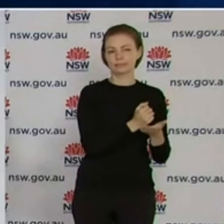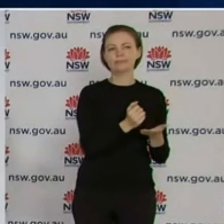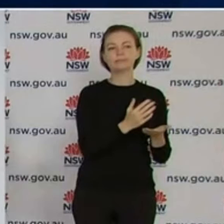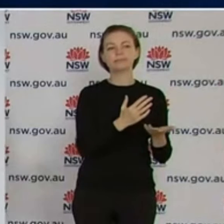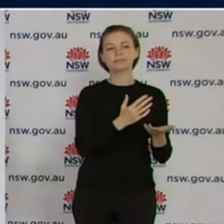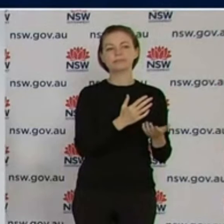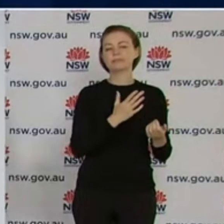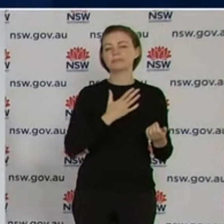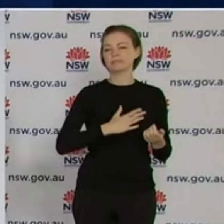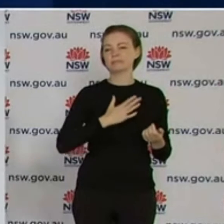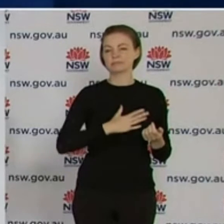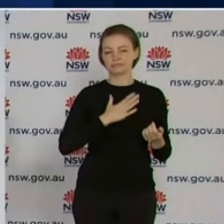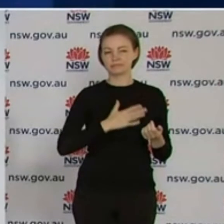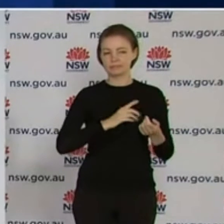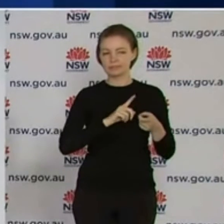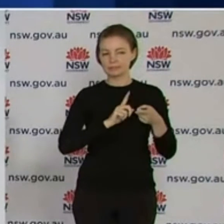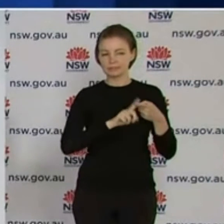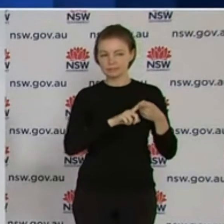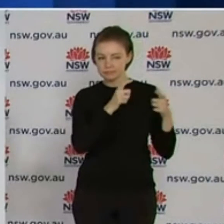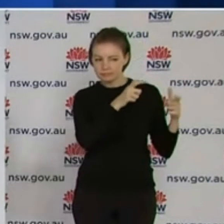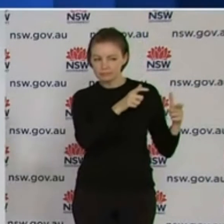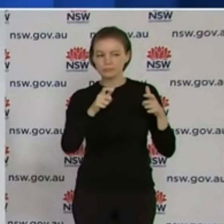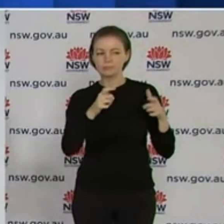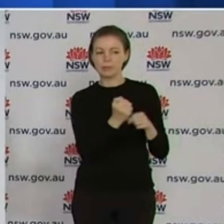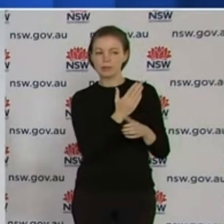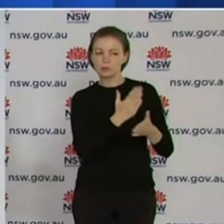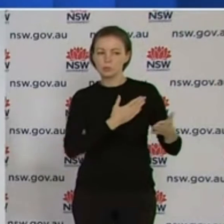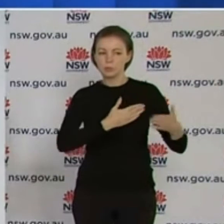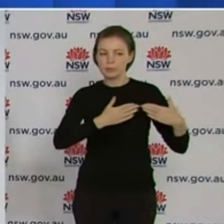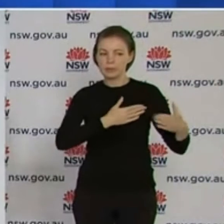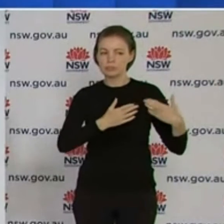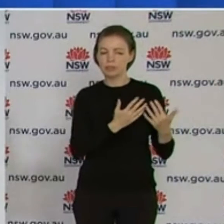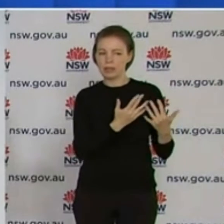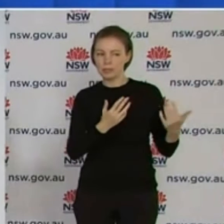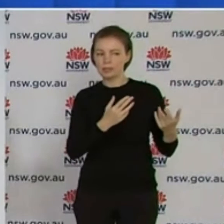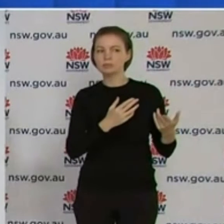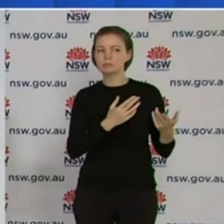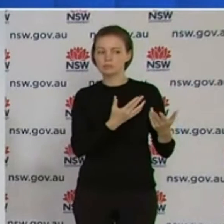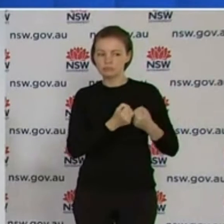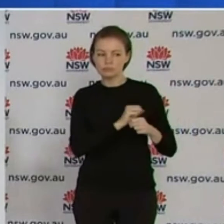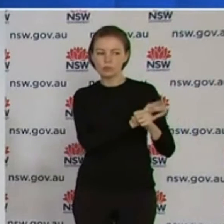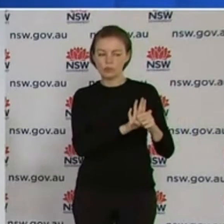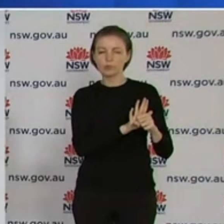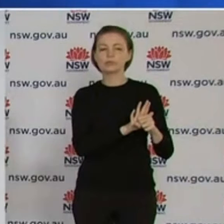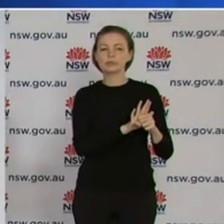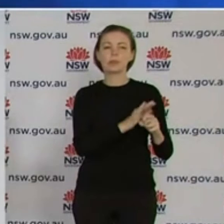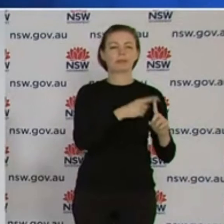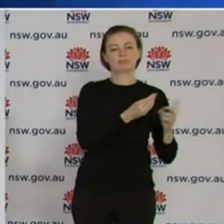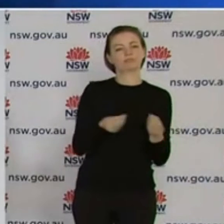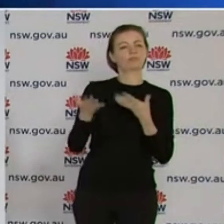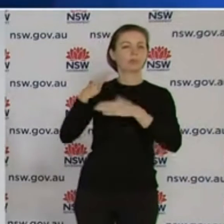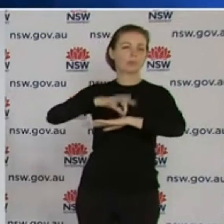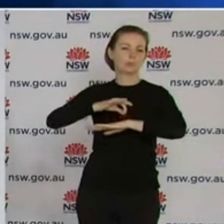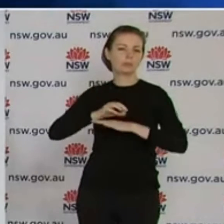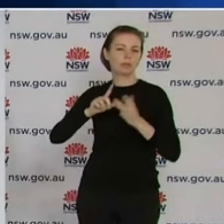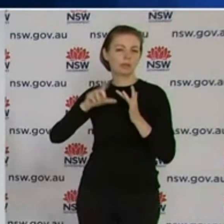that next step to equalising completely, that we are managing the case numbers and obviously the ICU admission.